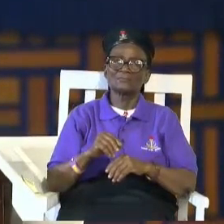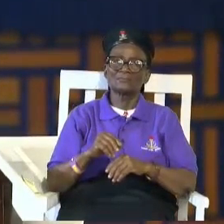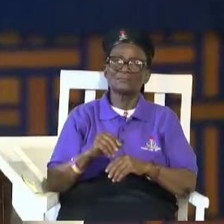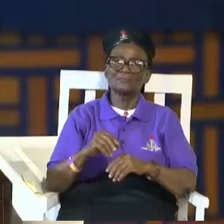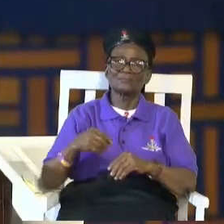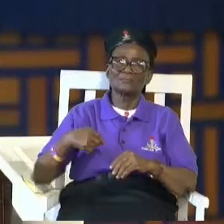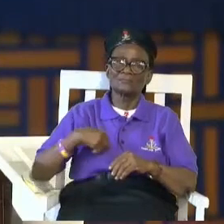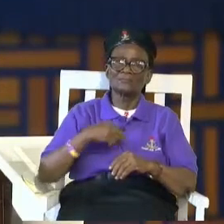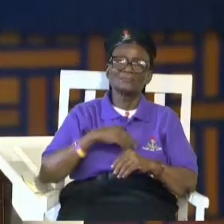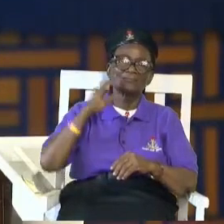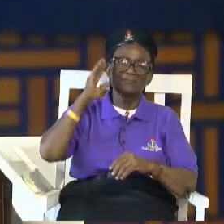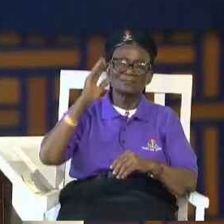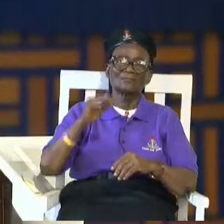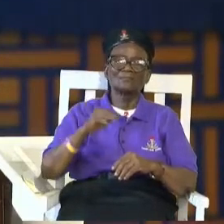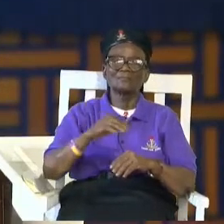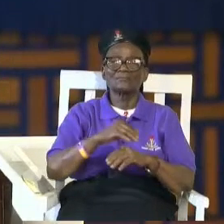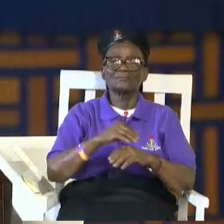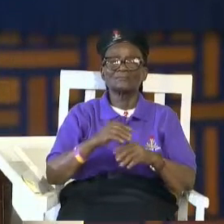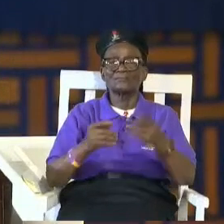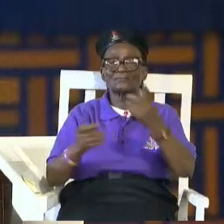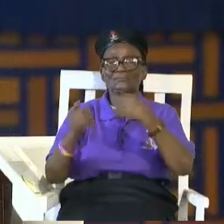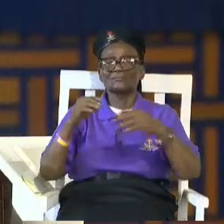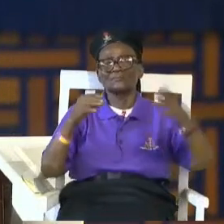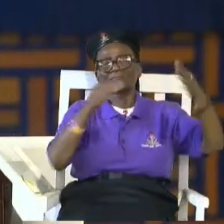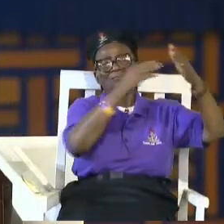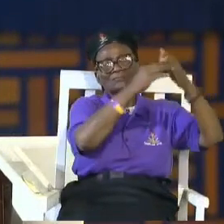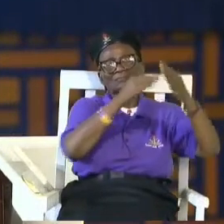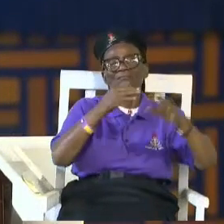we will come against forces of darkness